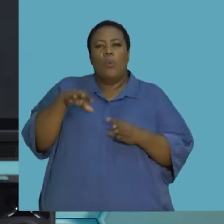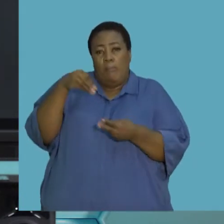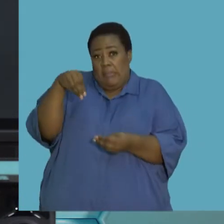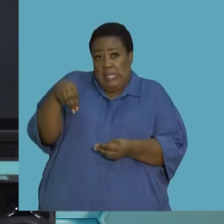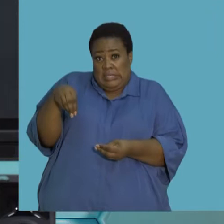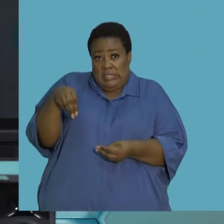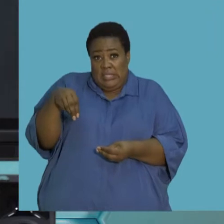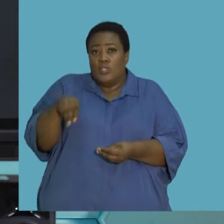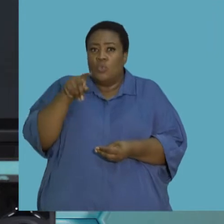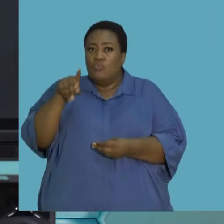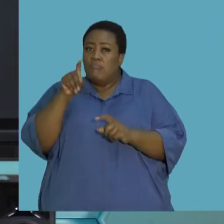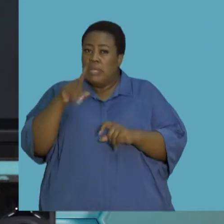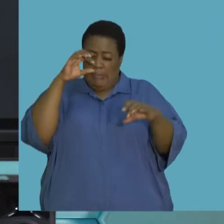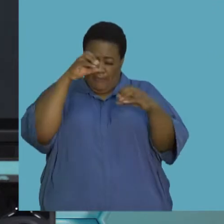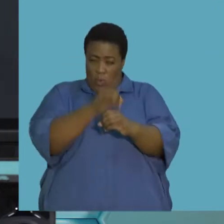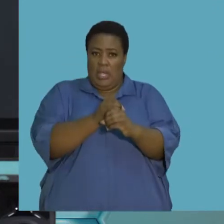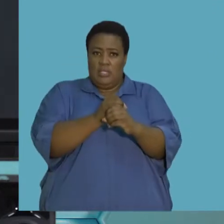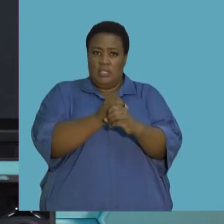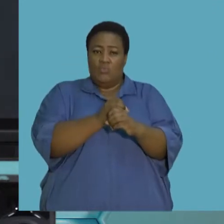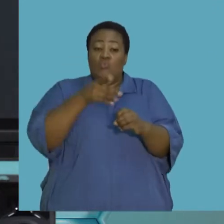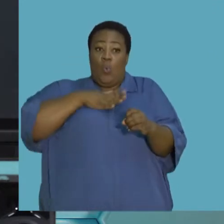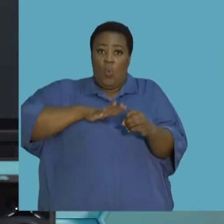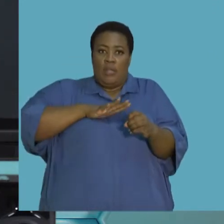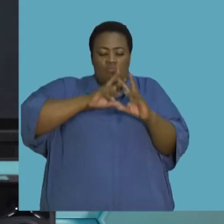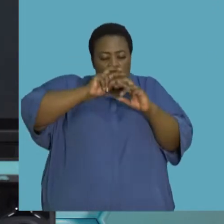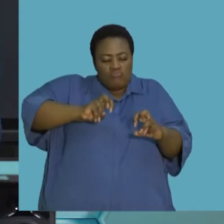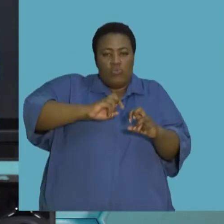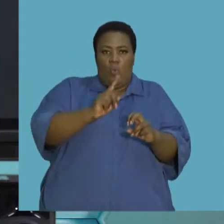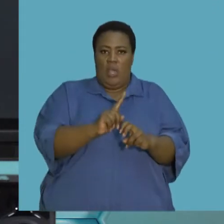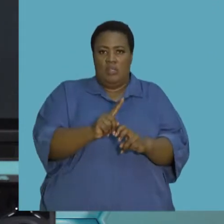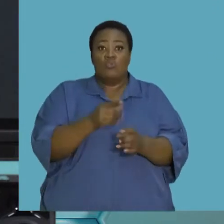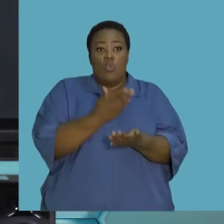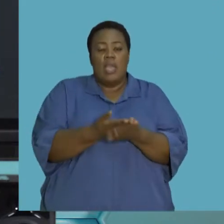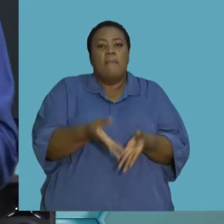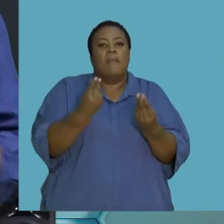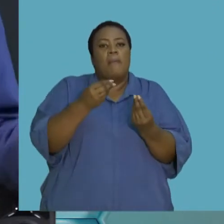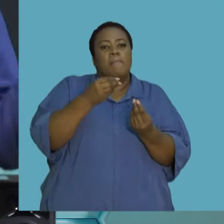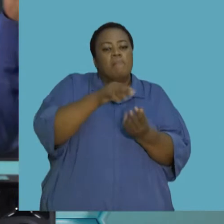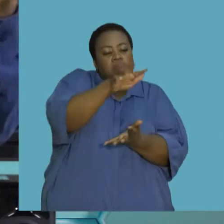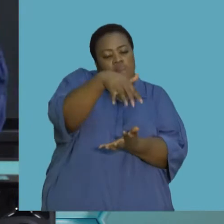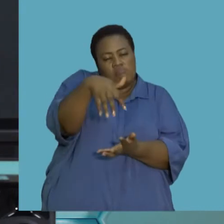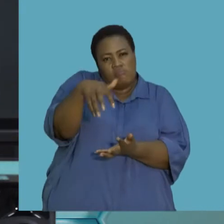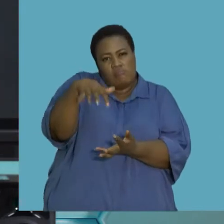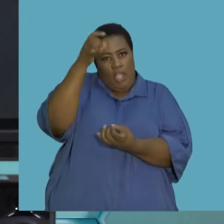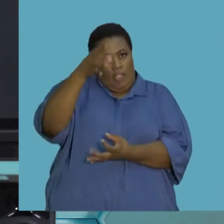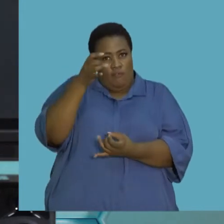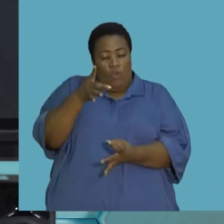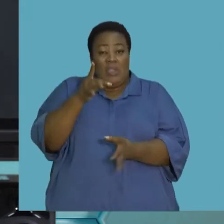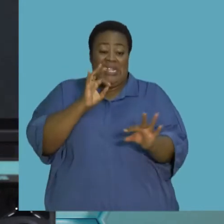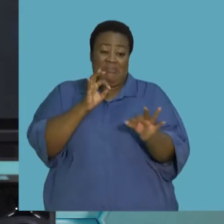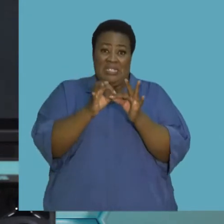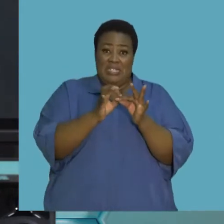your method becomes very defined and you're able to generate data that points specifically to